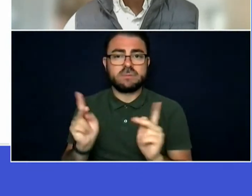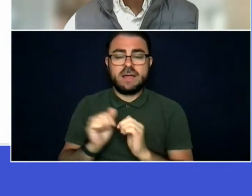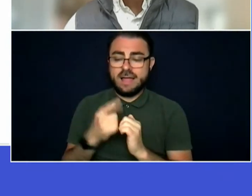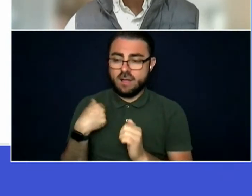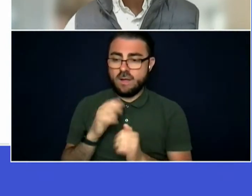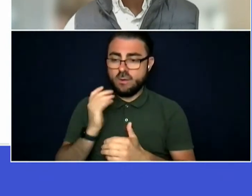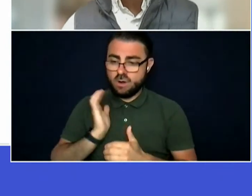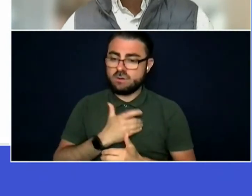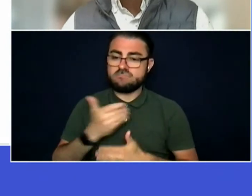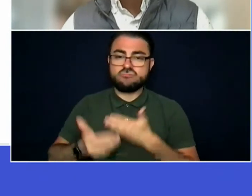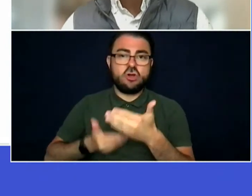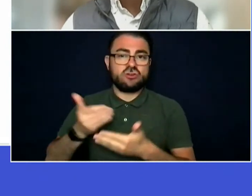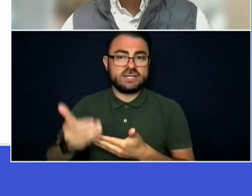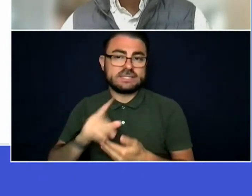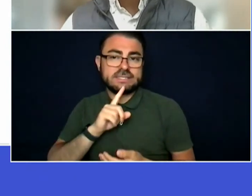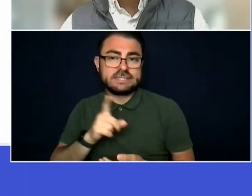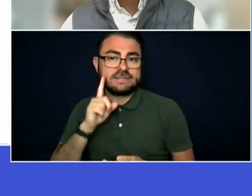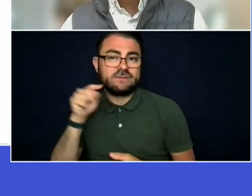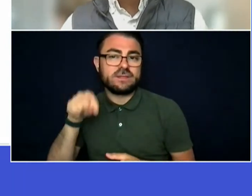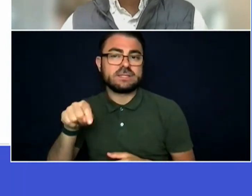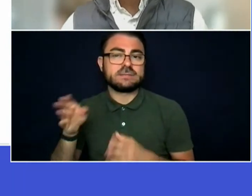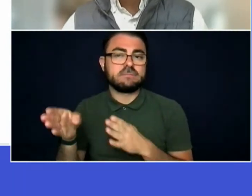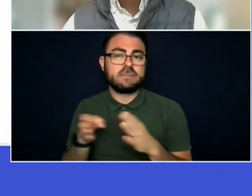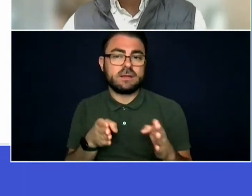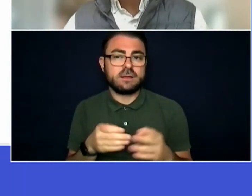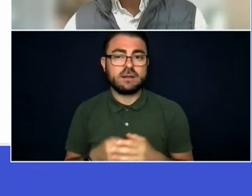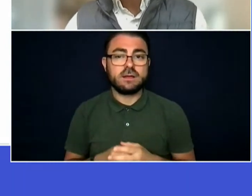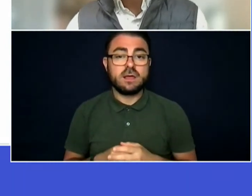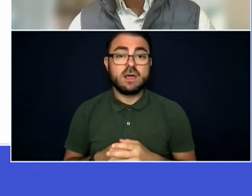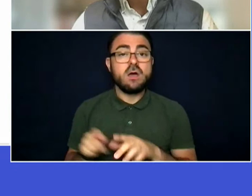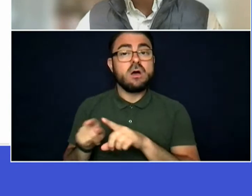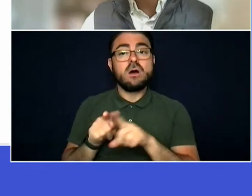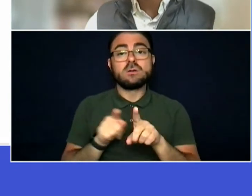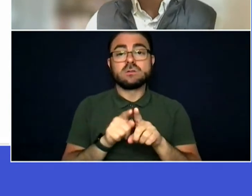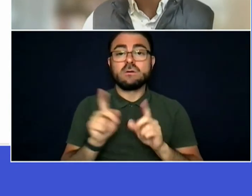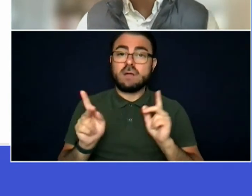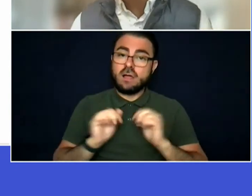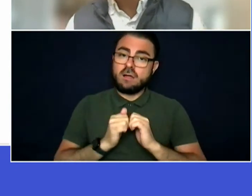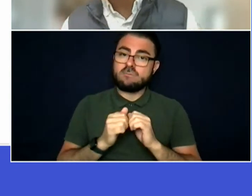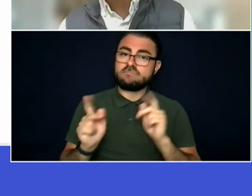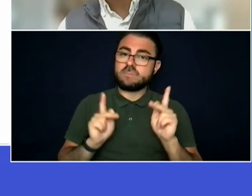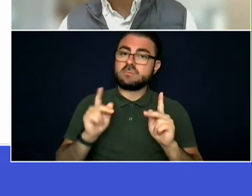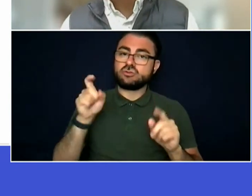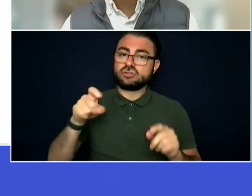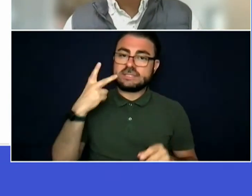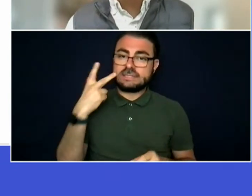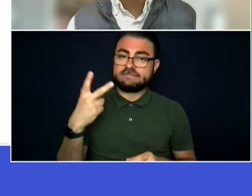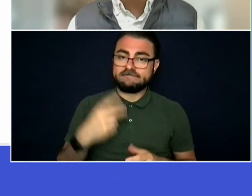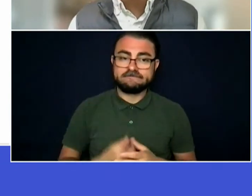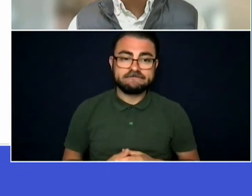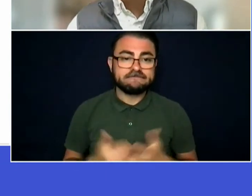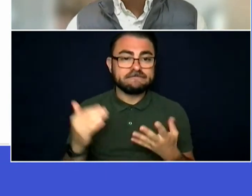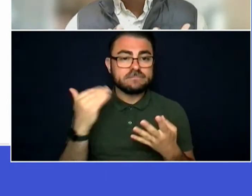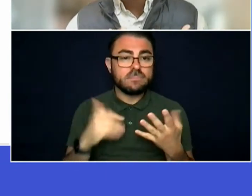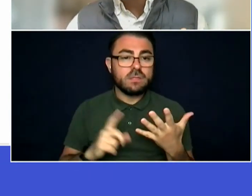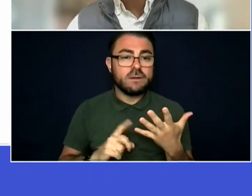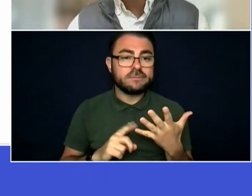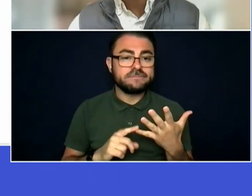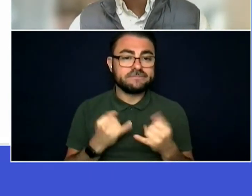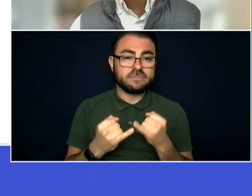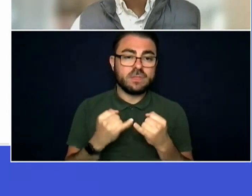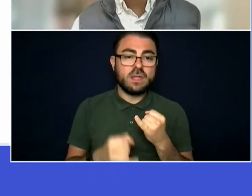plan? And how should folks expect to see that? And then lastly, there's workforce and contractor equity,